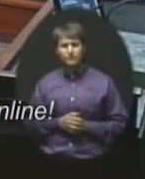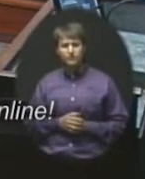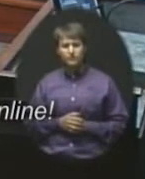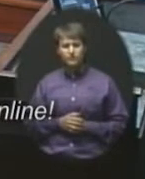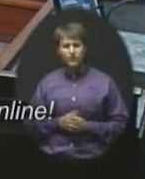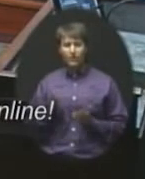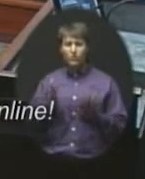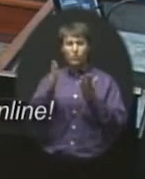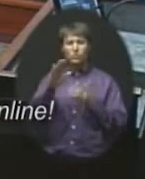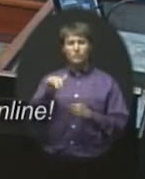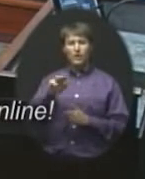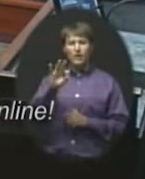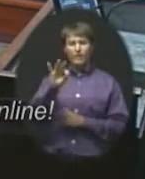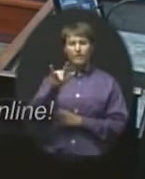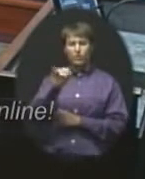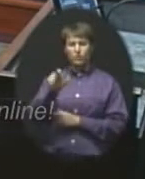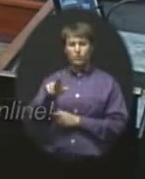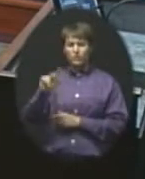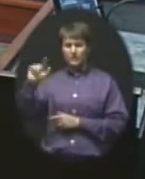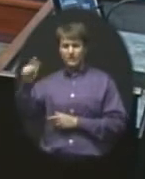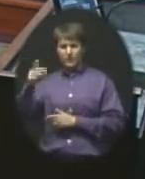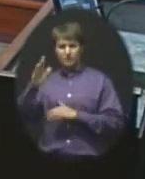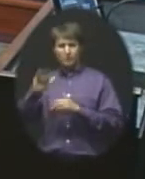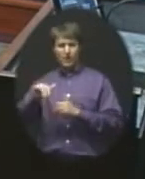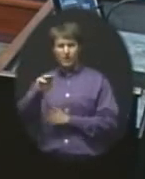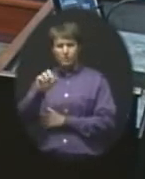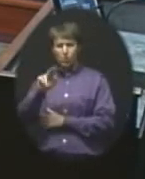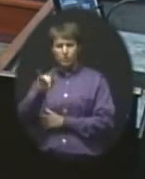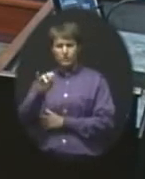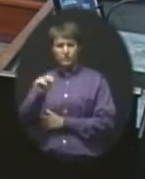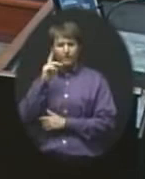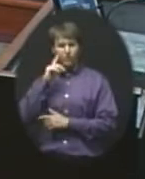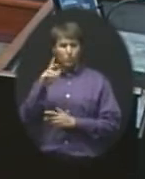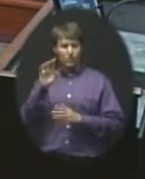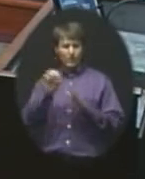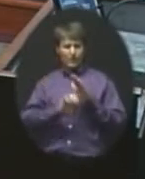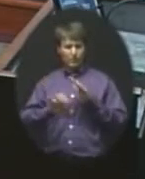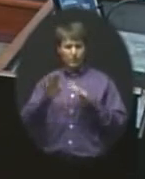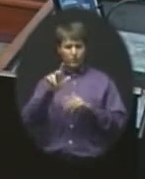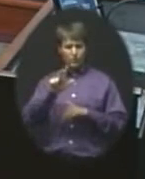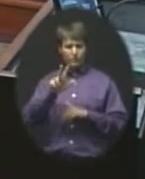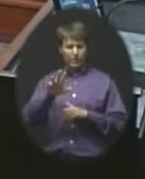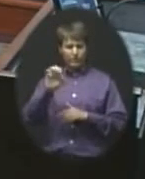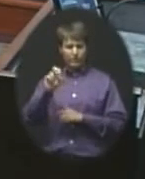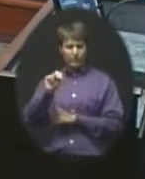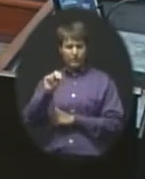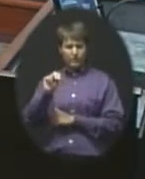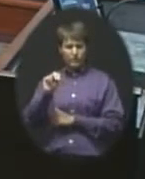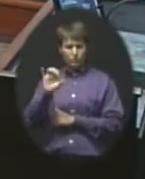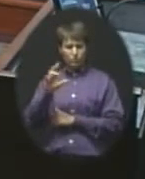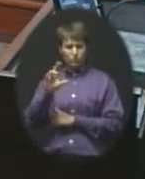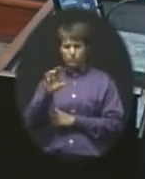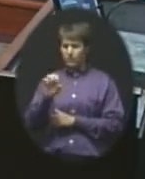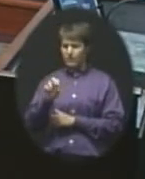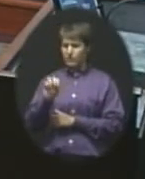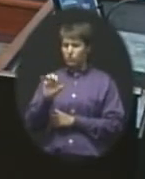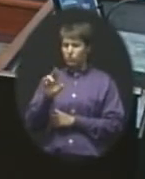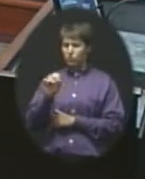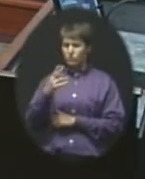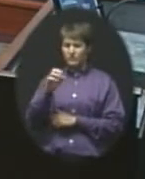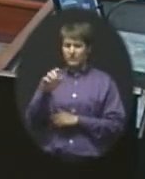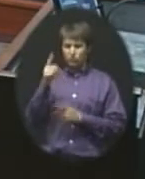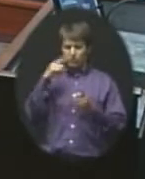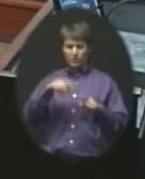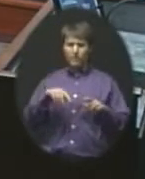I have a motion by Ms. Felter and a second by Ms. Martin for the elementary 35 encroachment agreement. Ms. Mr. Parker?